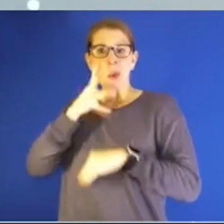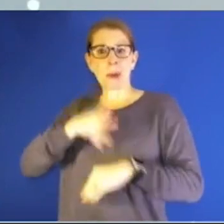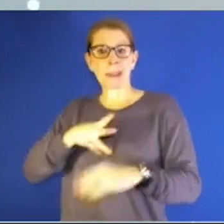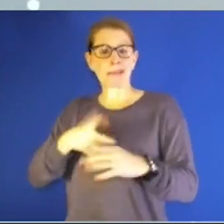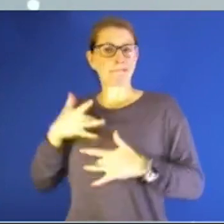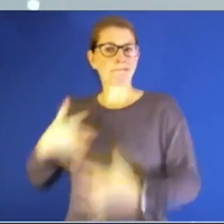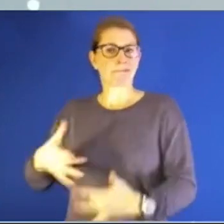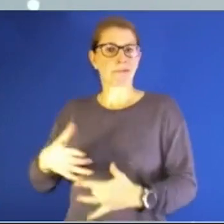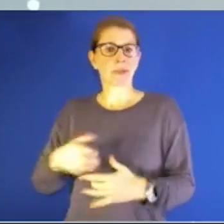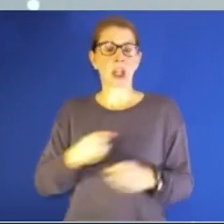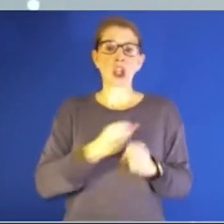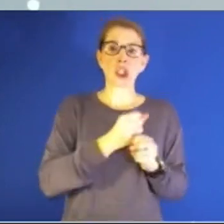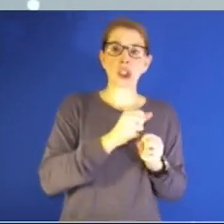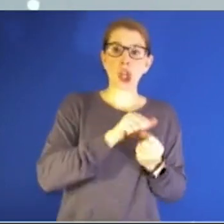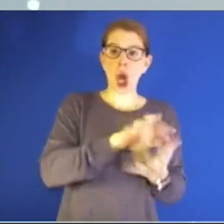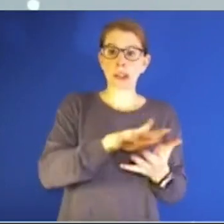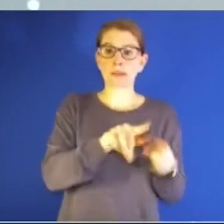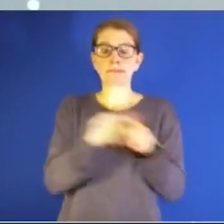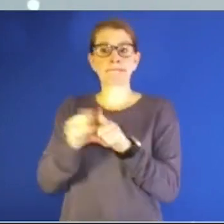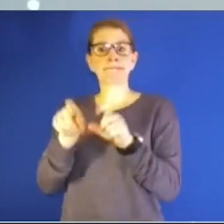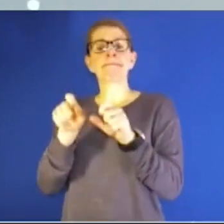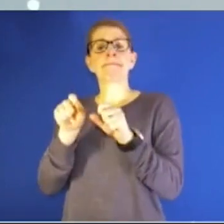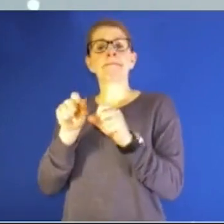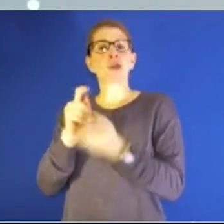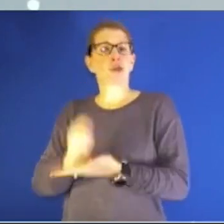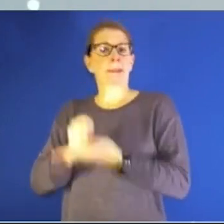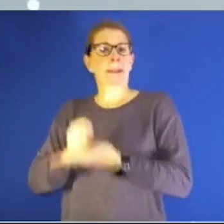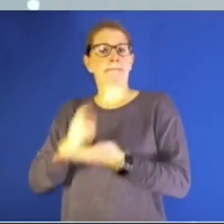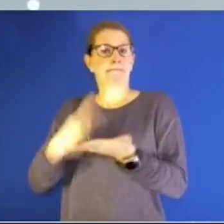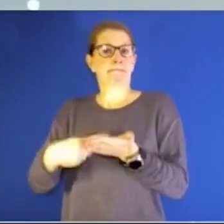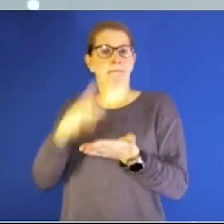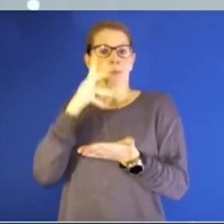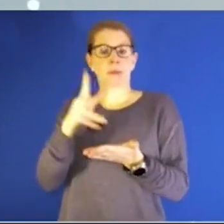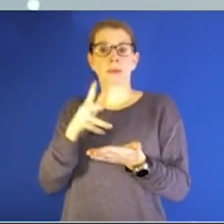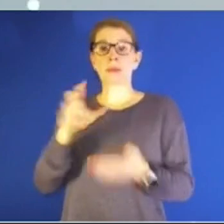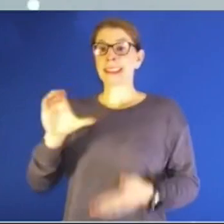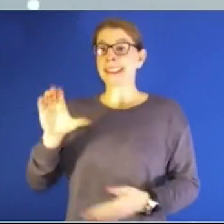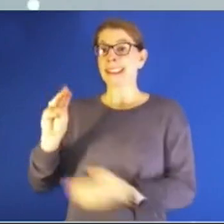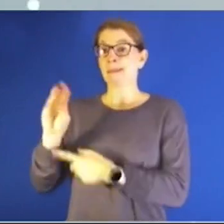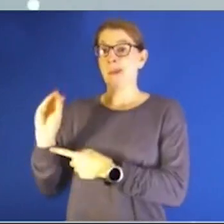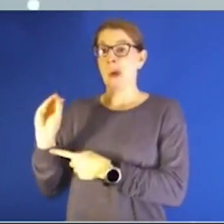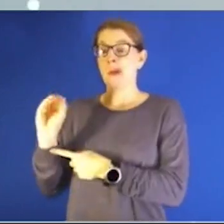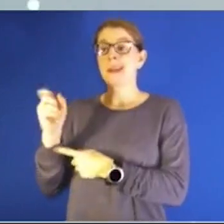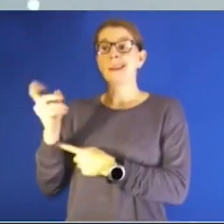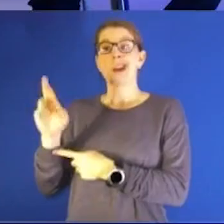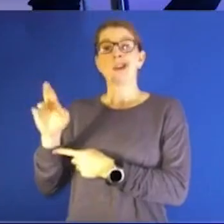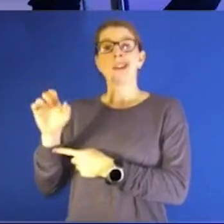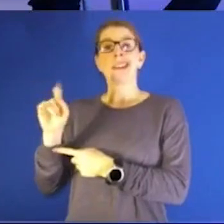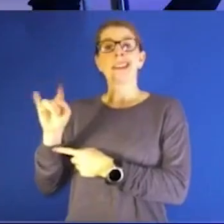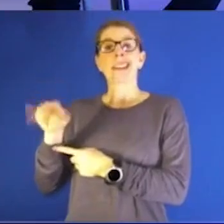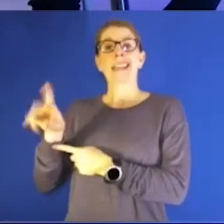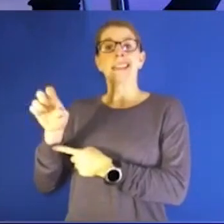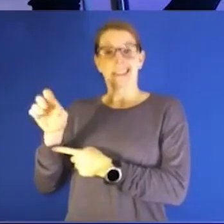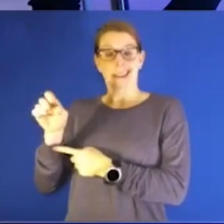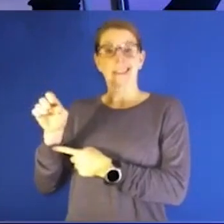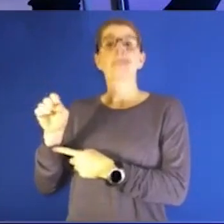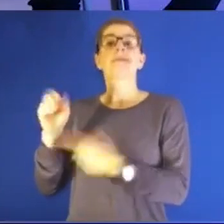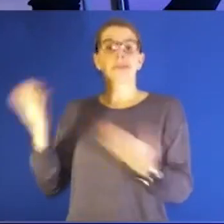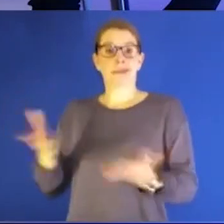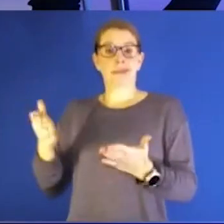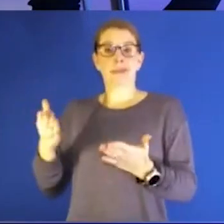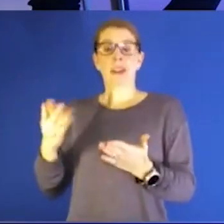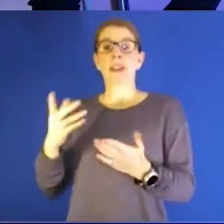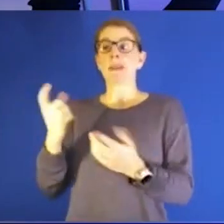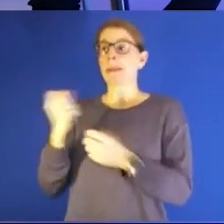causes and some possible treatment. We're also joined, of course, by Chief Medical Officer Dr. Steve Stites on this Friday, so make sure you get your questions sent in to us on